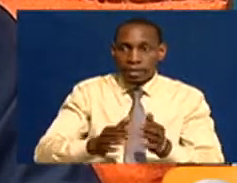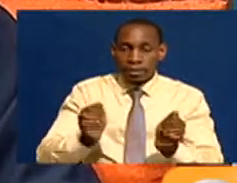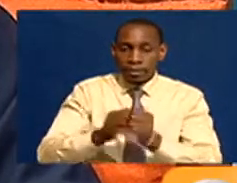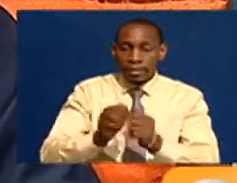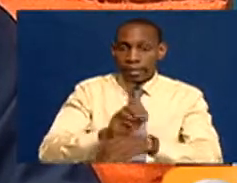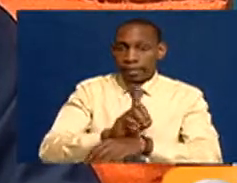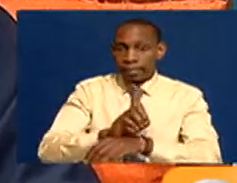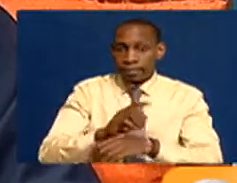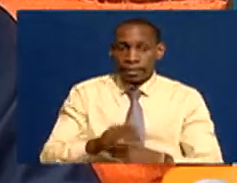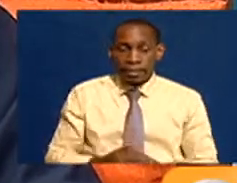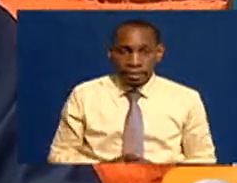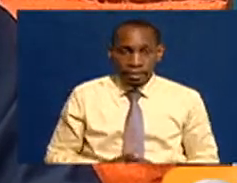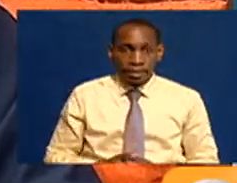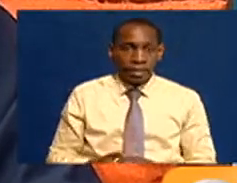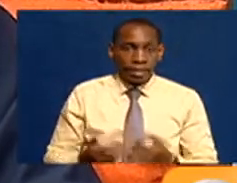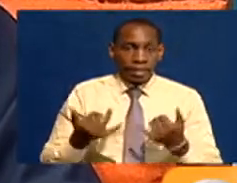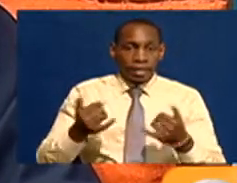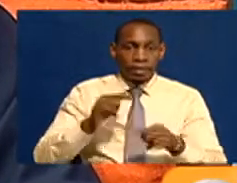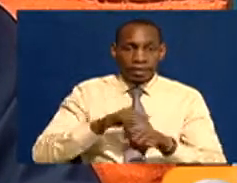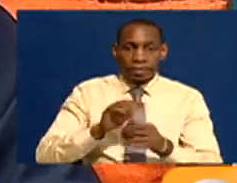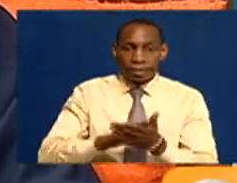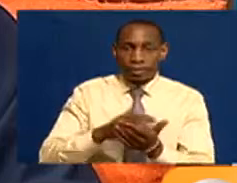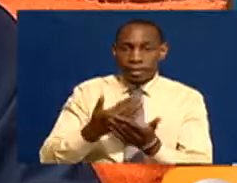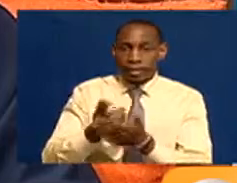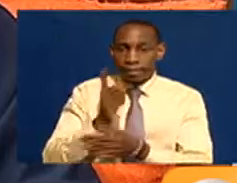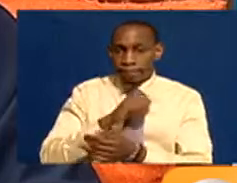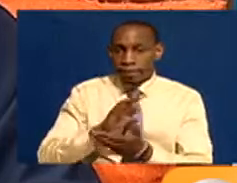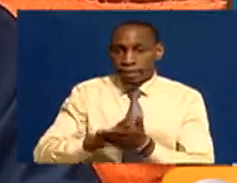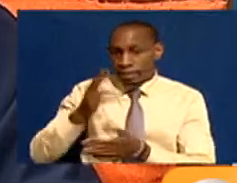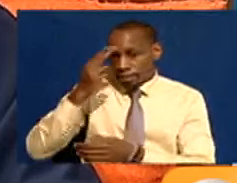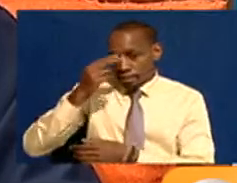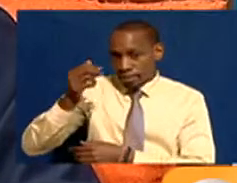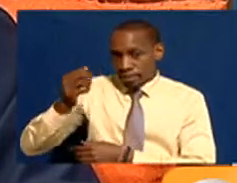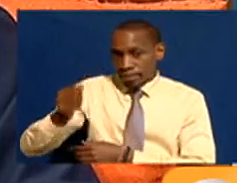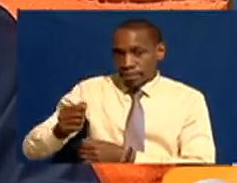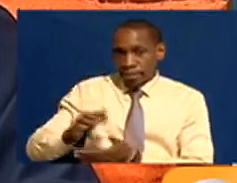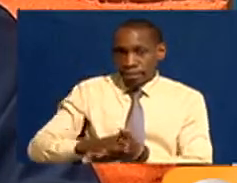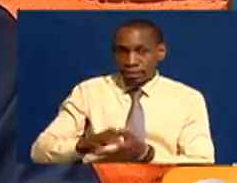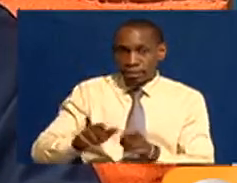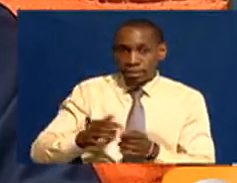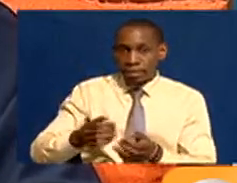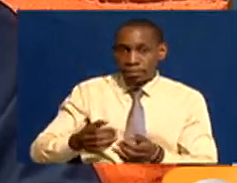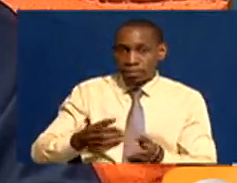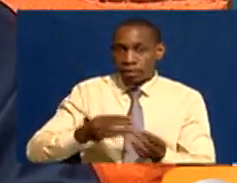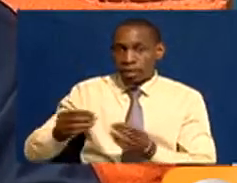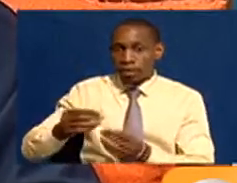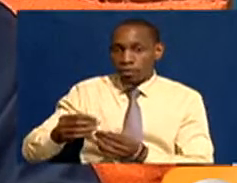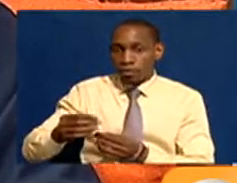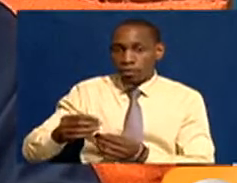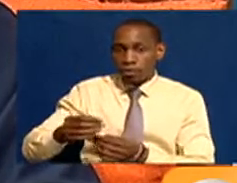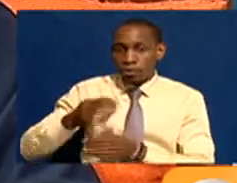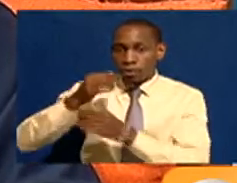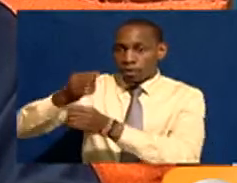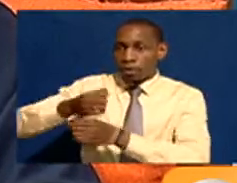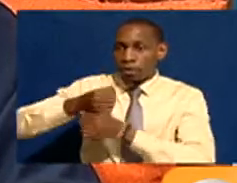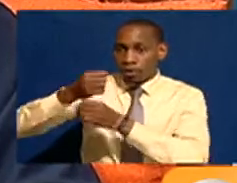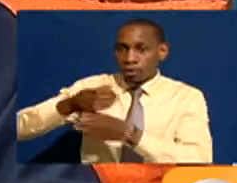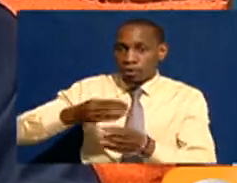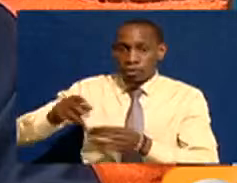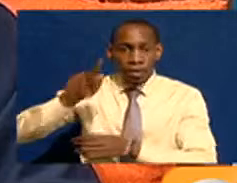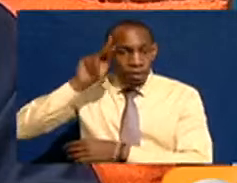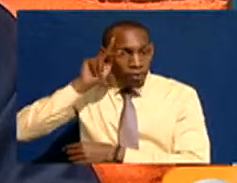minutes. Now, by the time you're going to Kiserian, and then you turn to come to Ngong, then all the way to